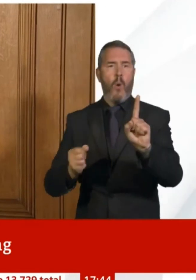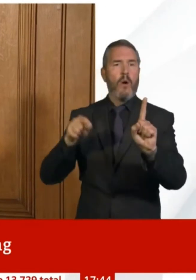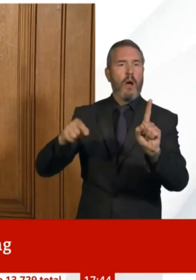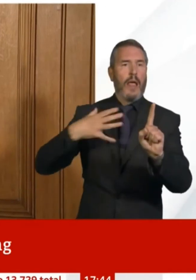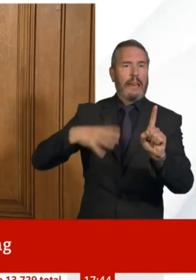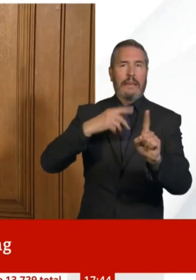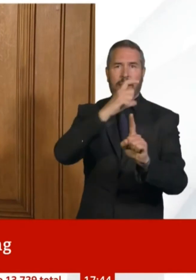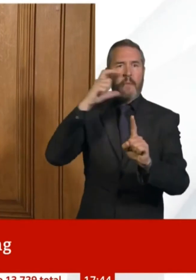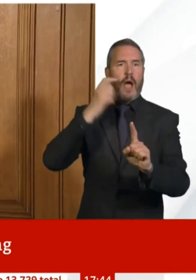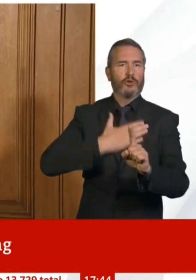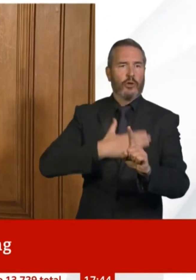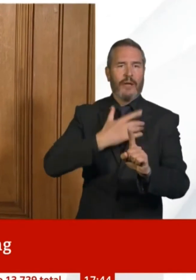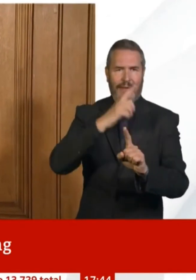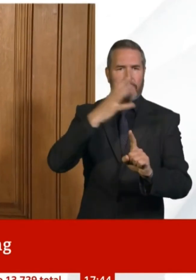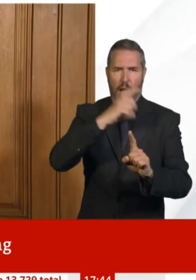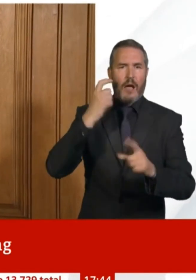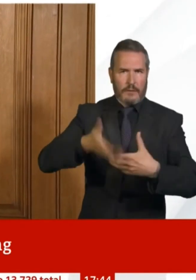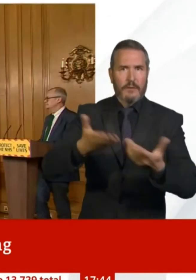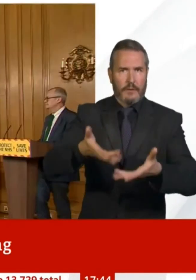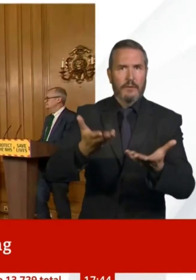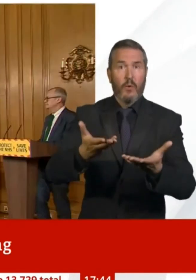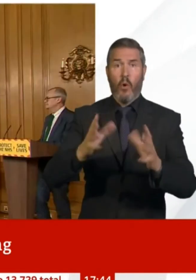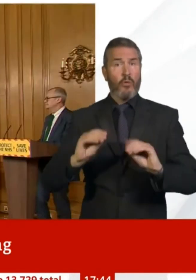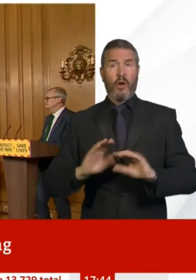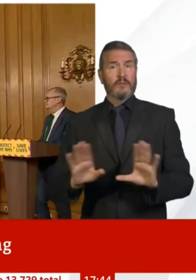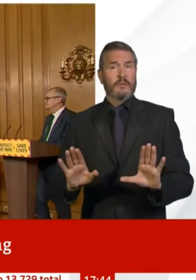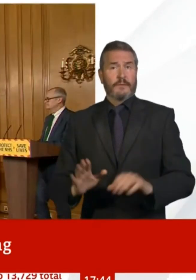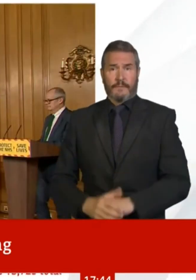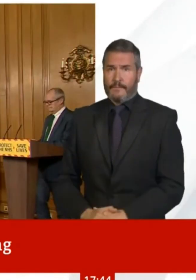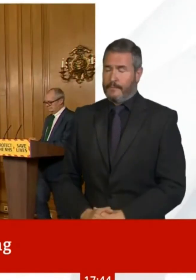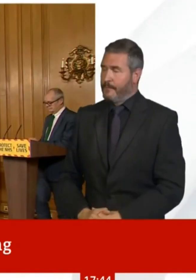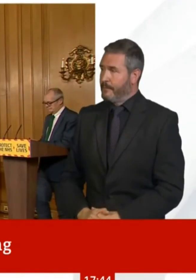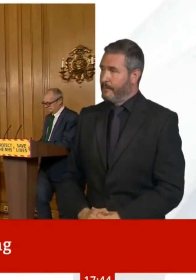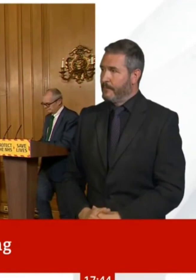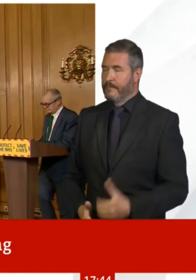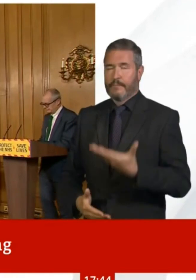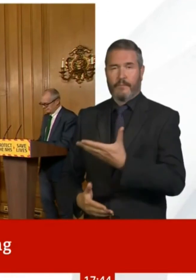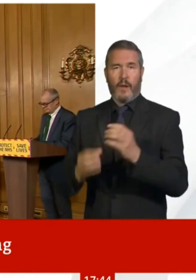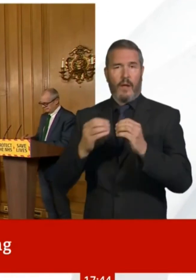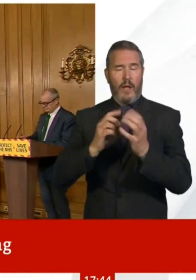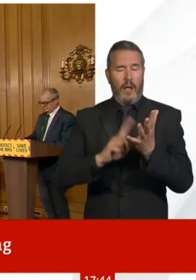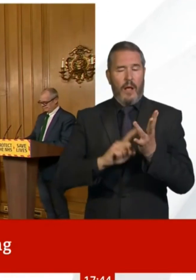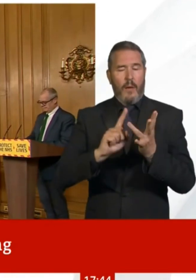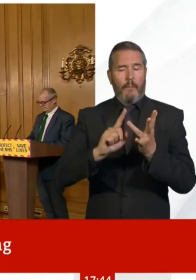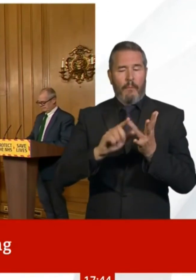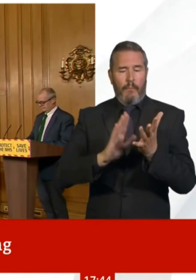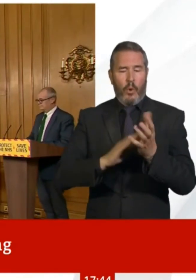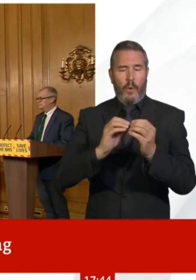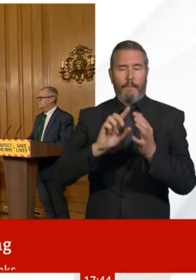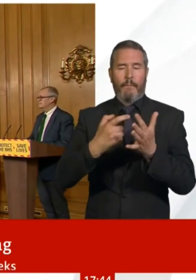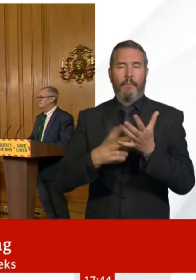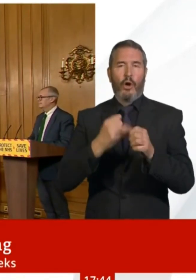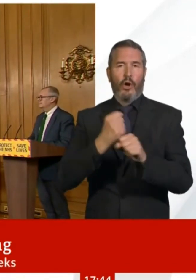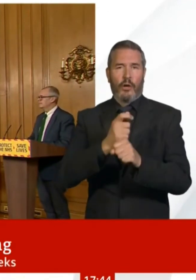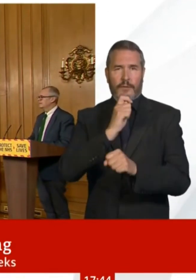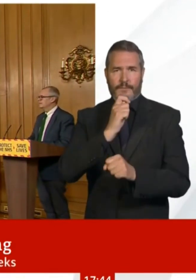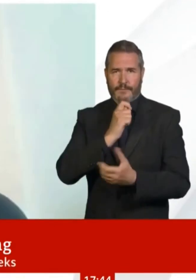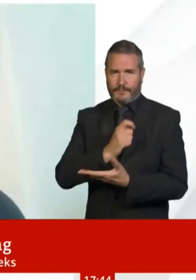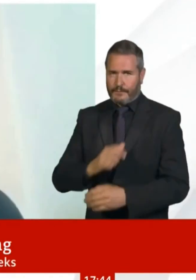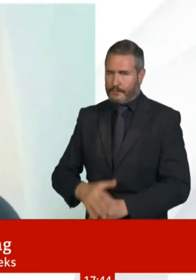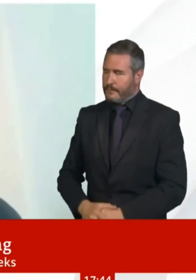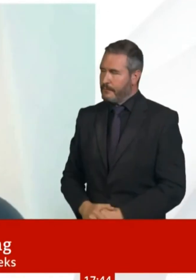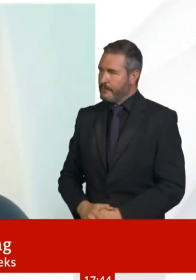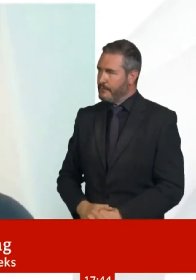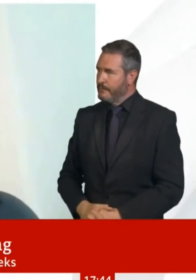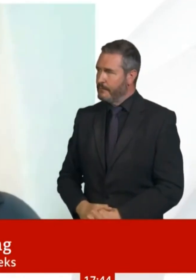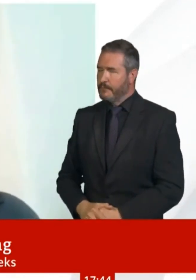looked at it and why we've looked at it in other scientific settings. Kitty Donaldson from Bloomberg. Thank you. To Patrick